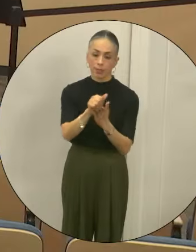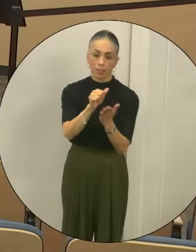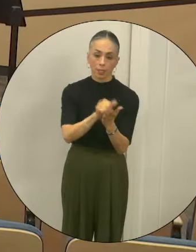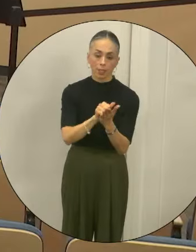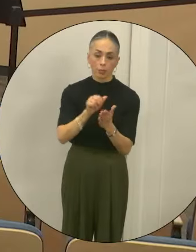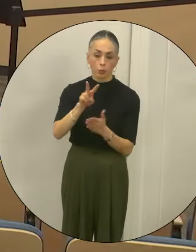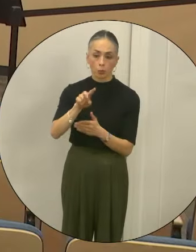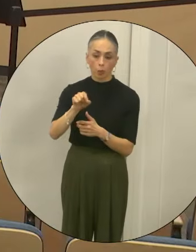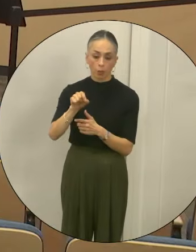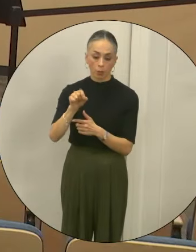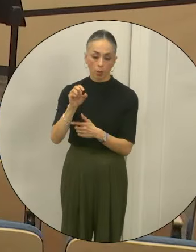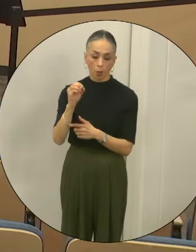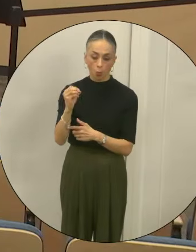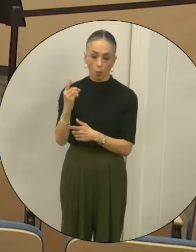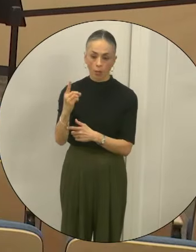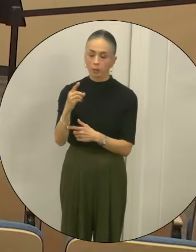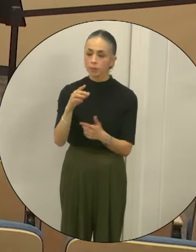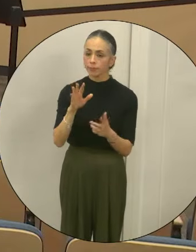2.01,